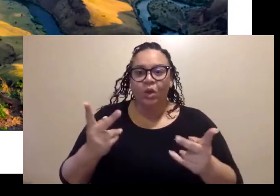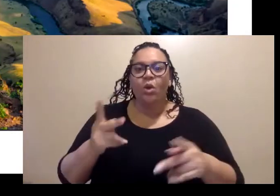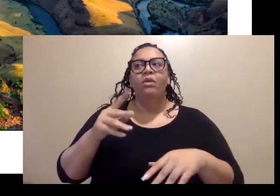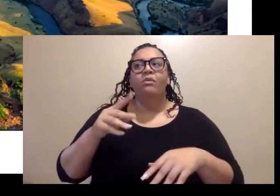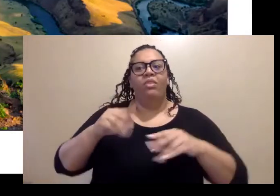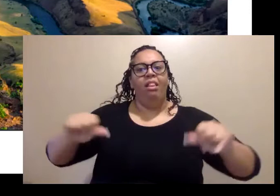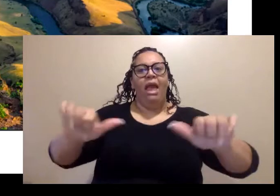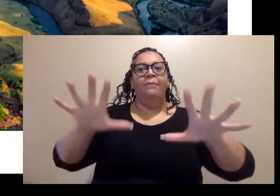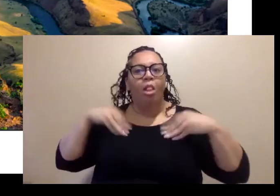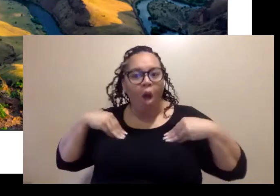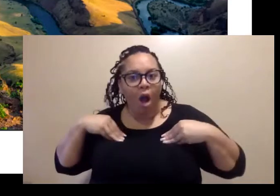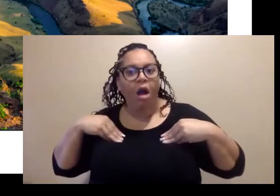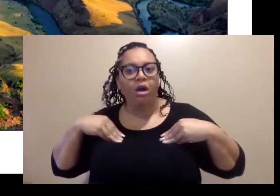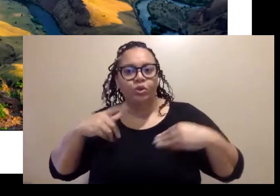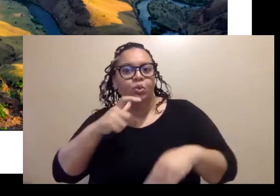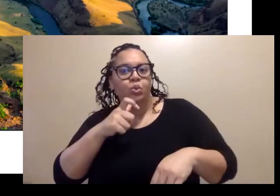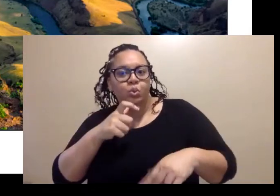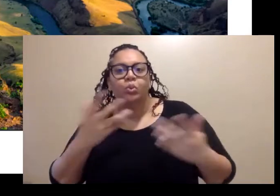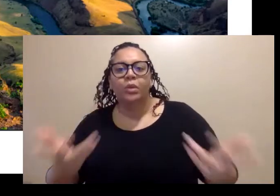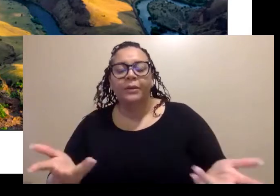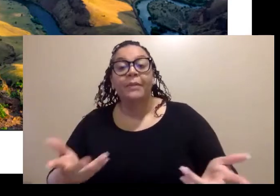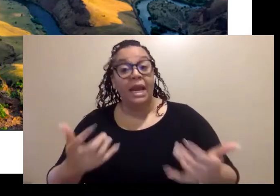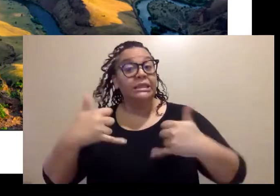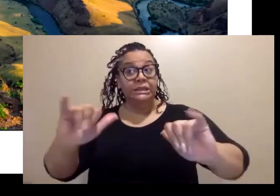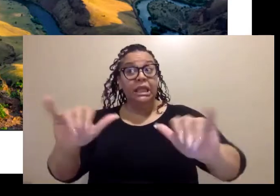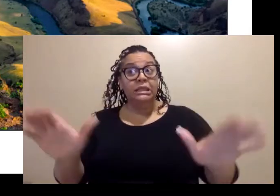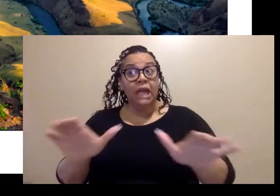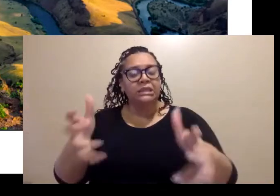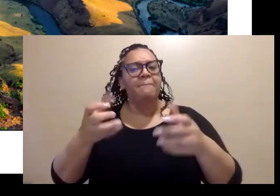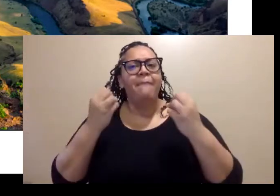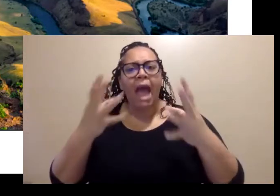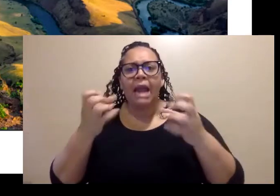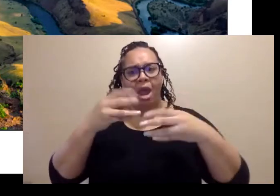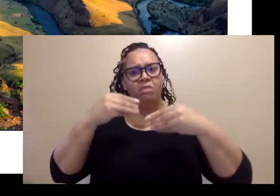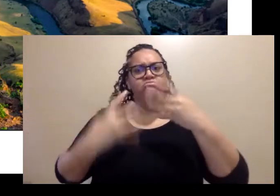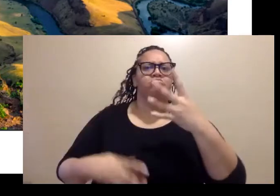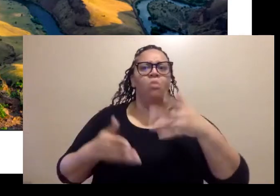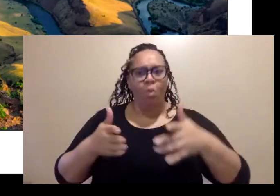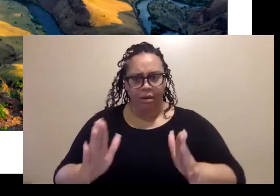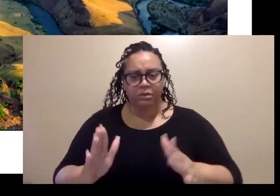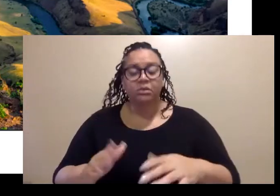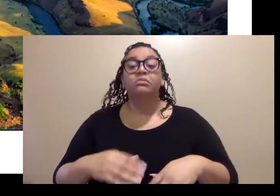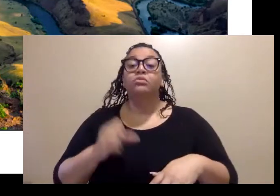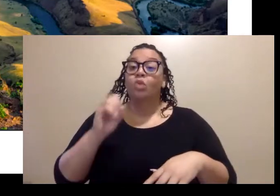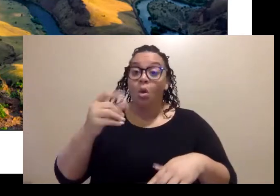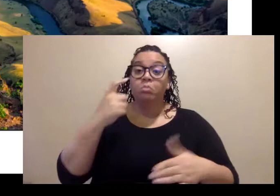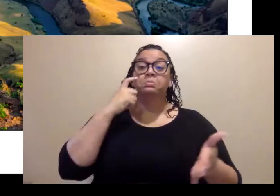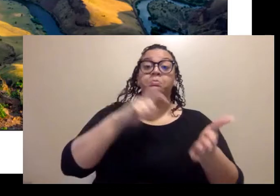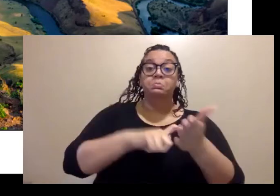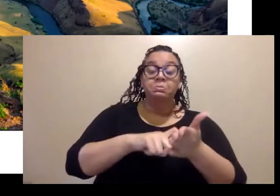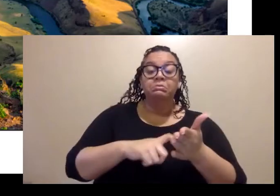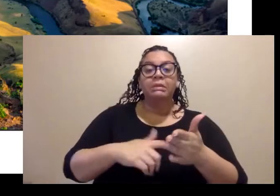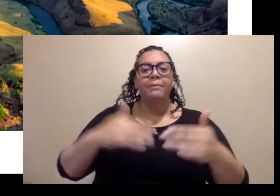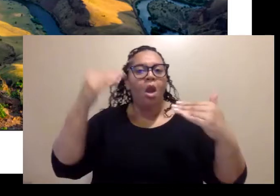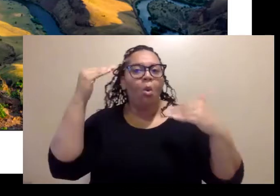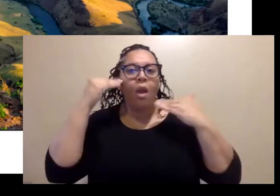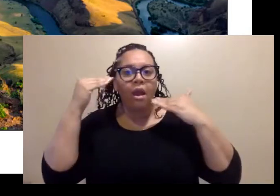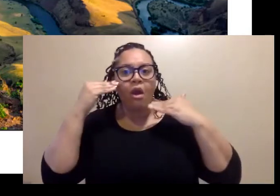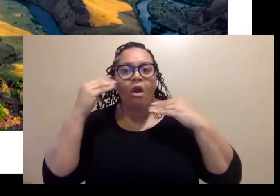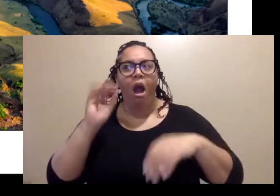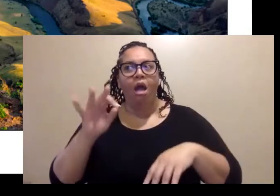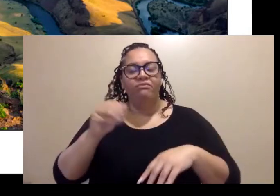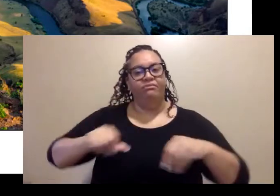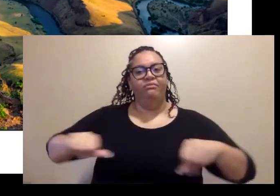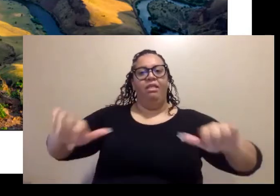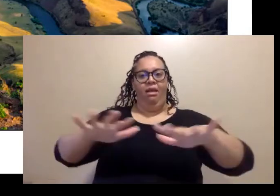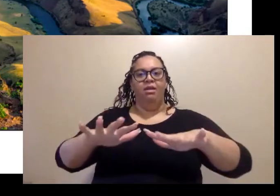still does in a lot of ways. And so not only bringing awareness and that acknowledgement of it, but also to the